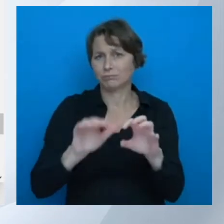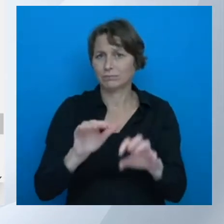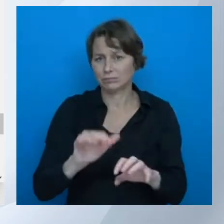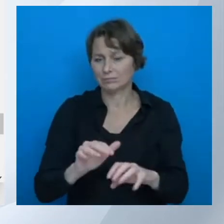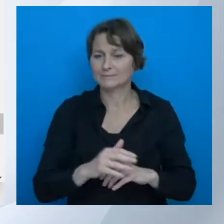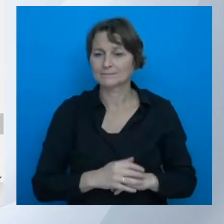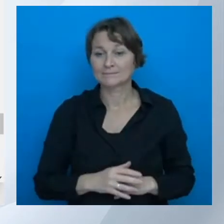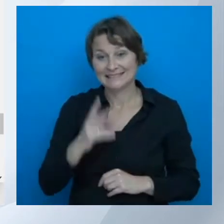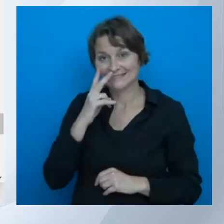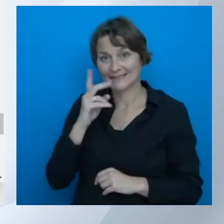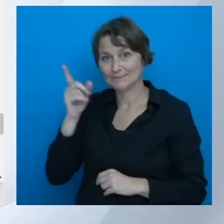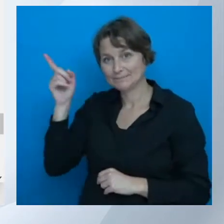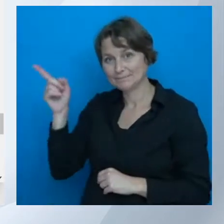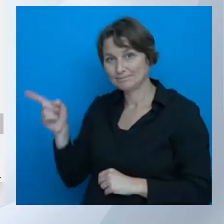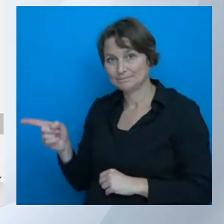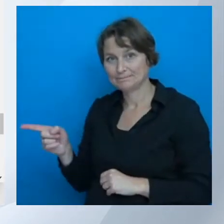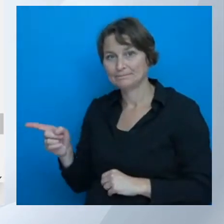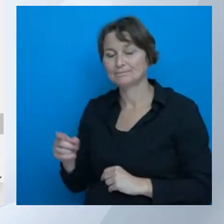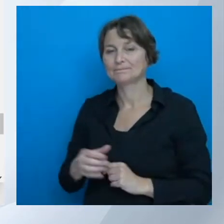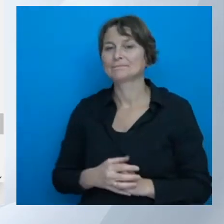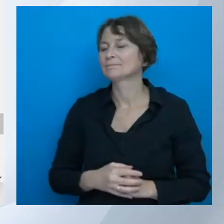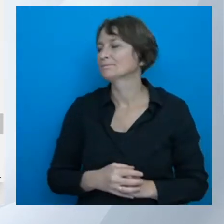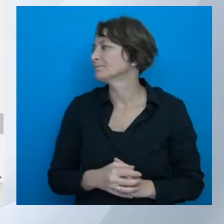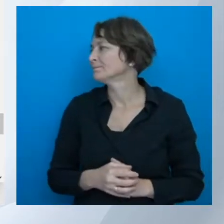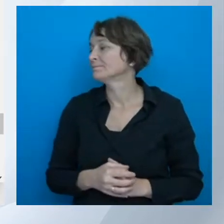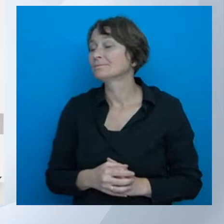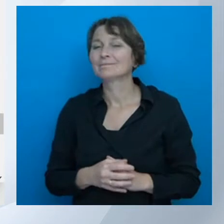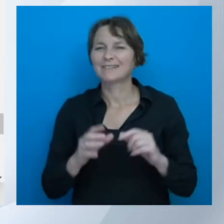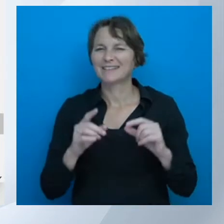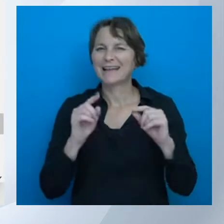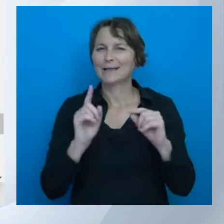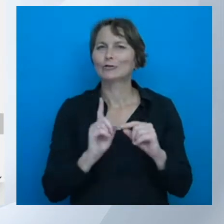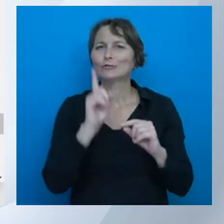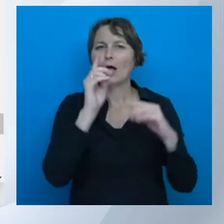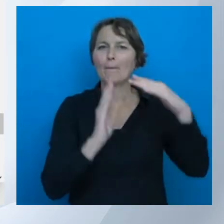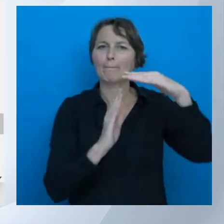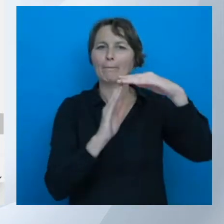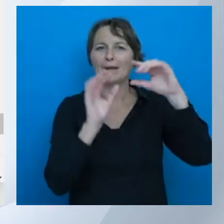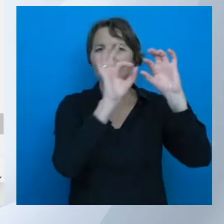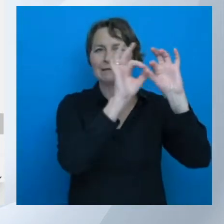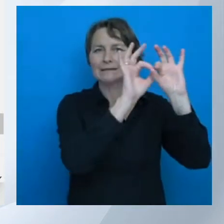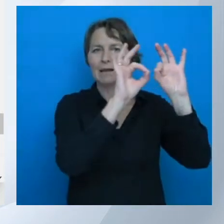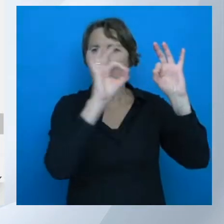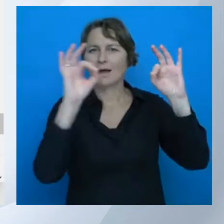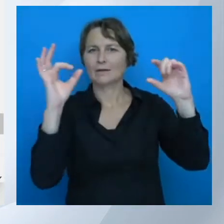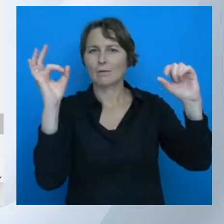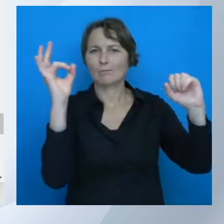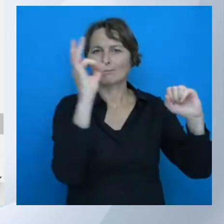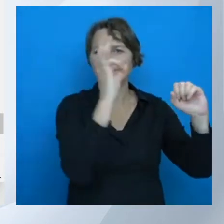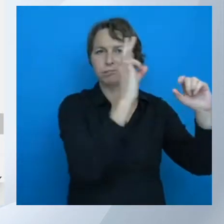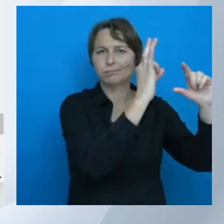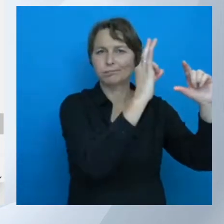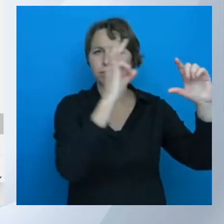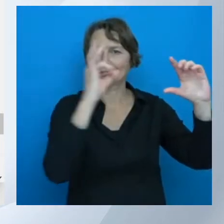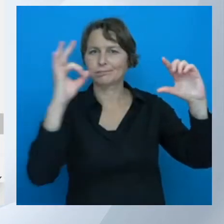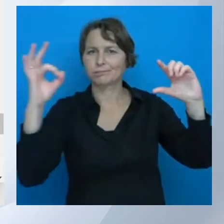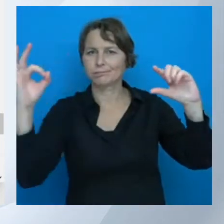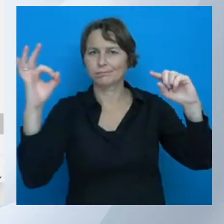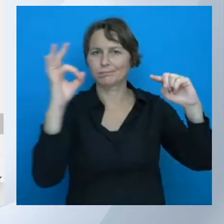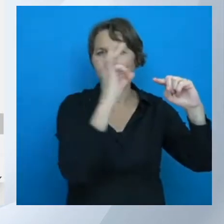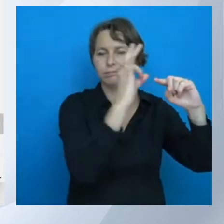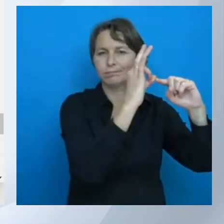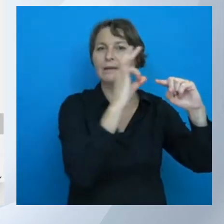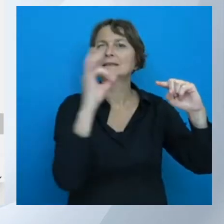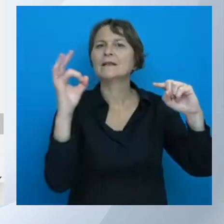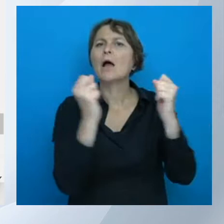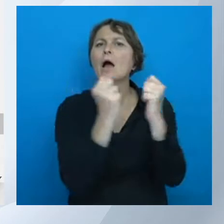here. So with the slider on the top of the dashboard, the number of important words can be set that you want to